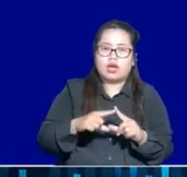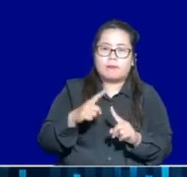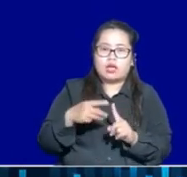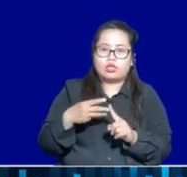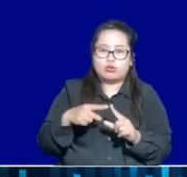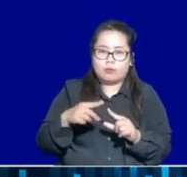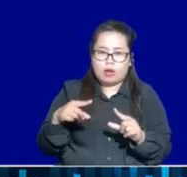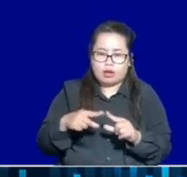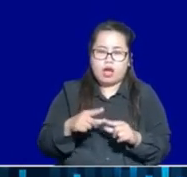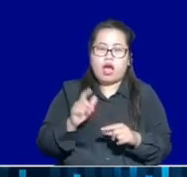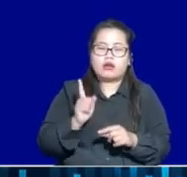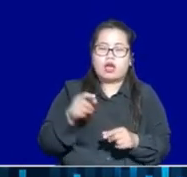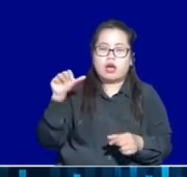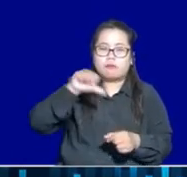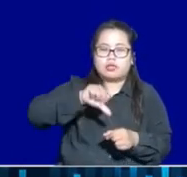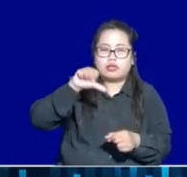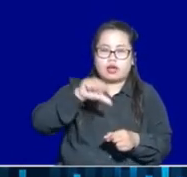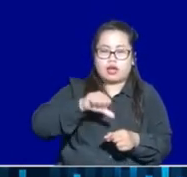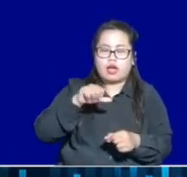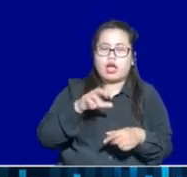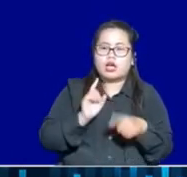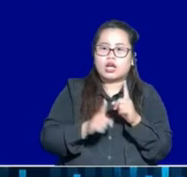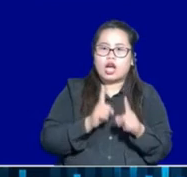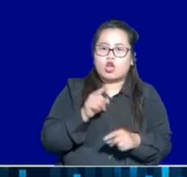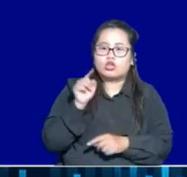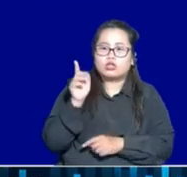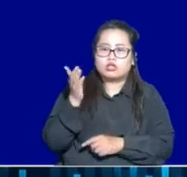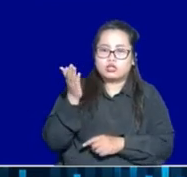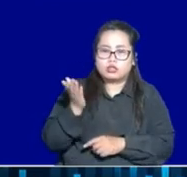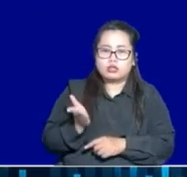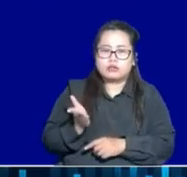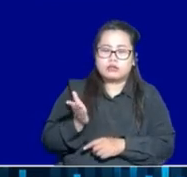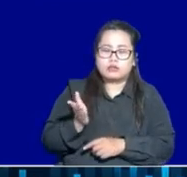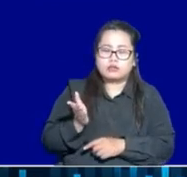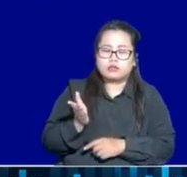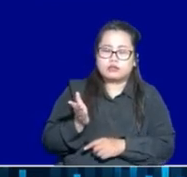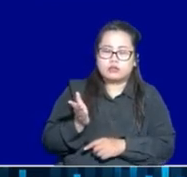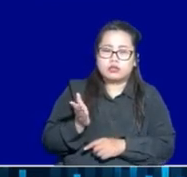being incredibly dense per unit of weight and volume.